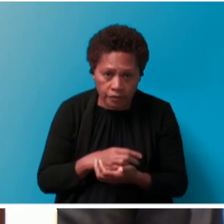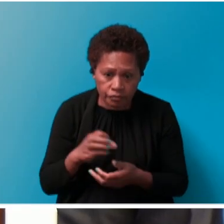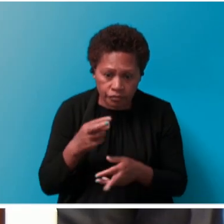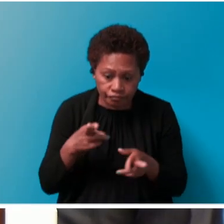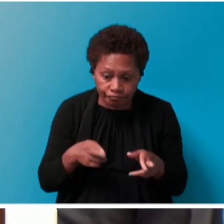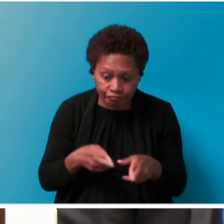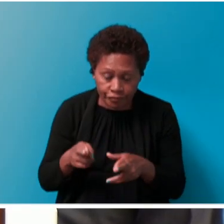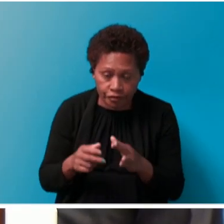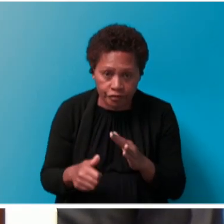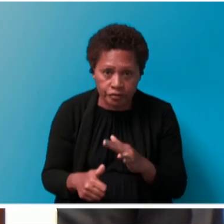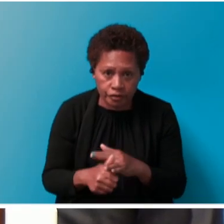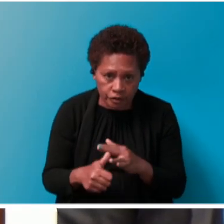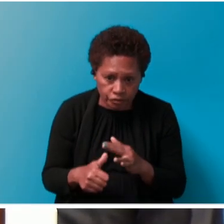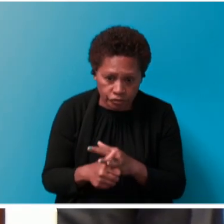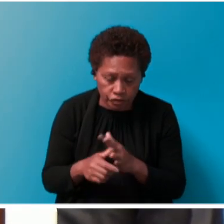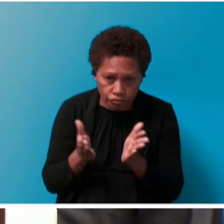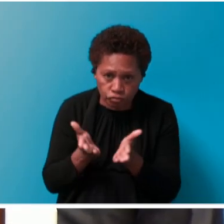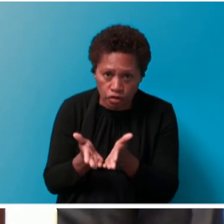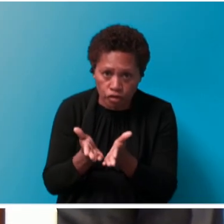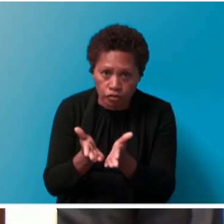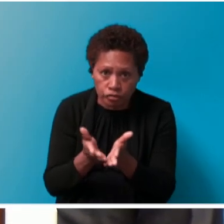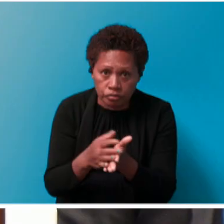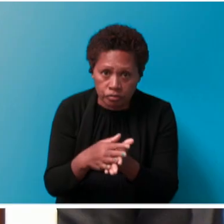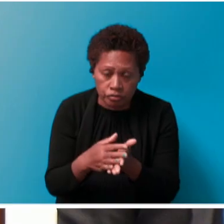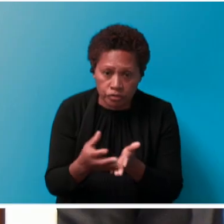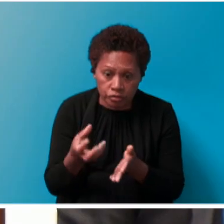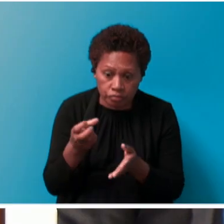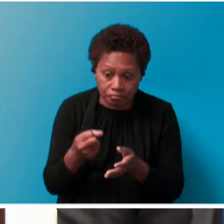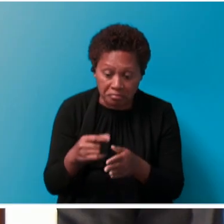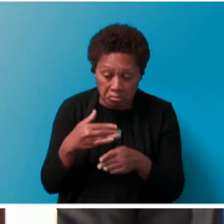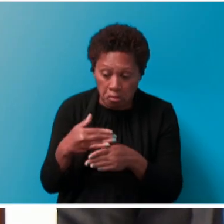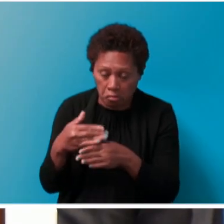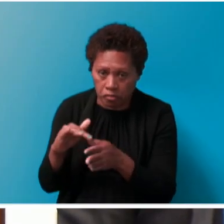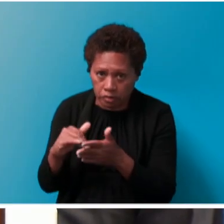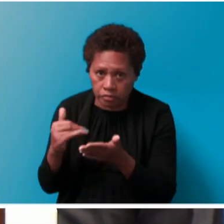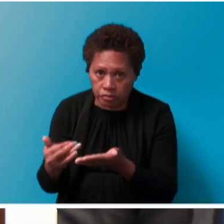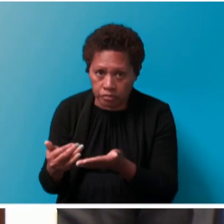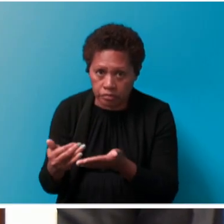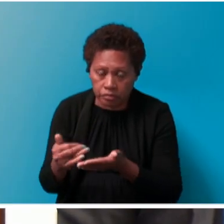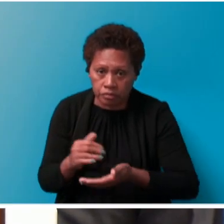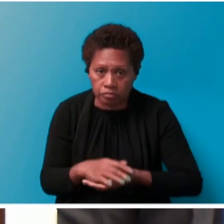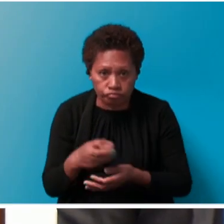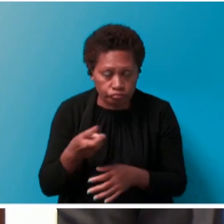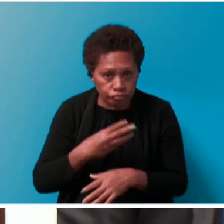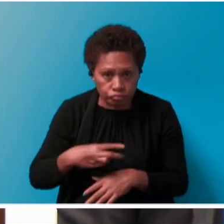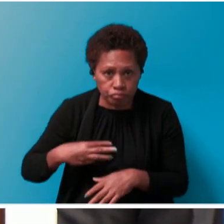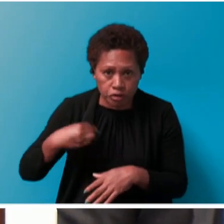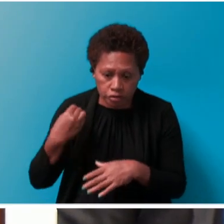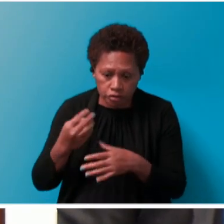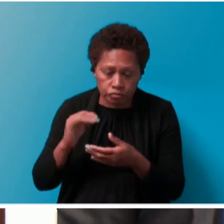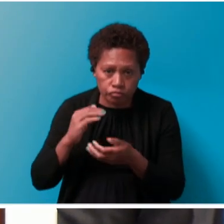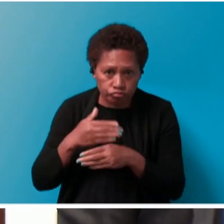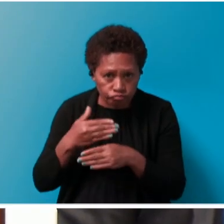access, drainage, and utility connections are currently underway. And the Ministry is also working closely